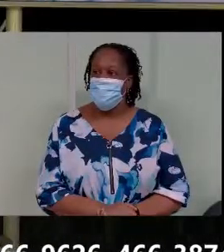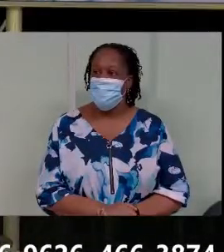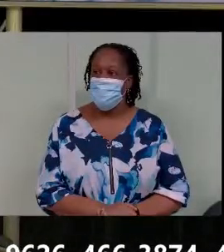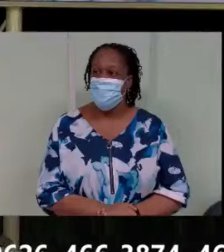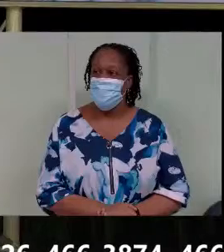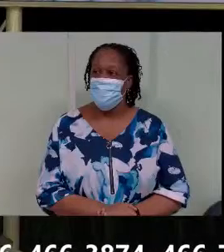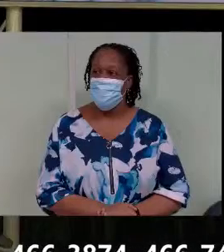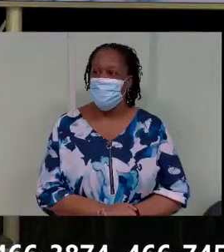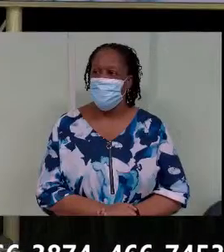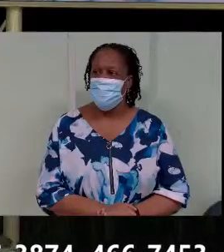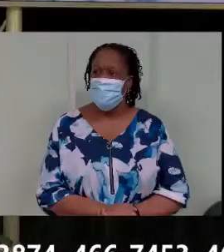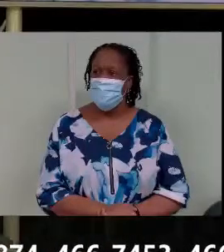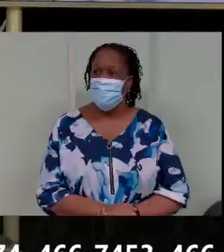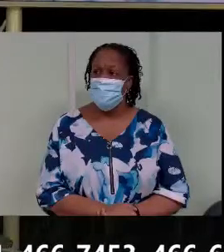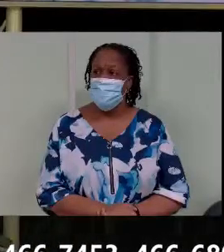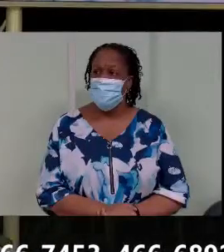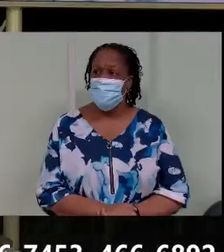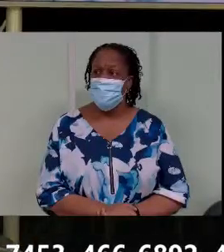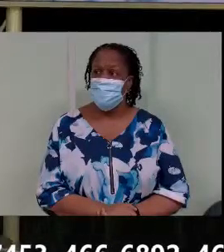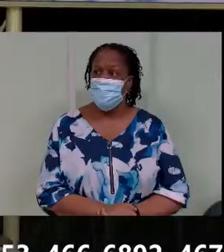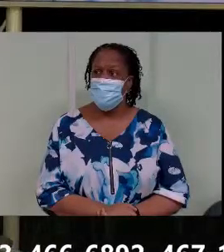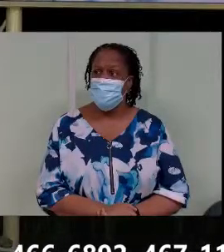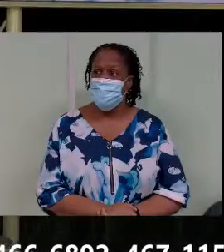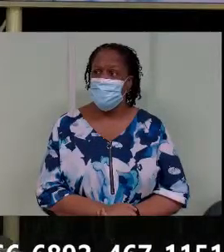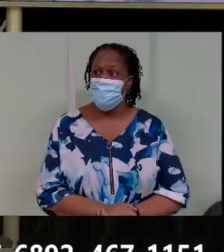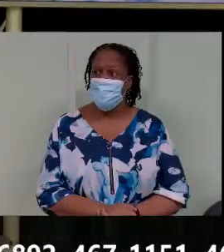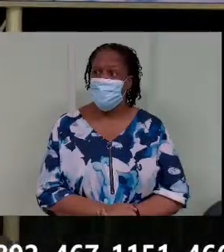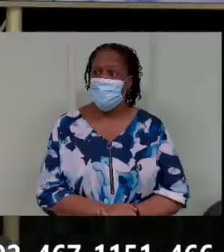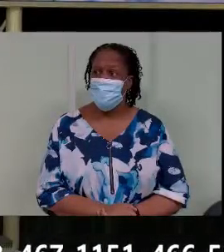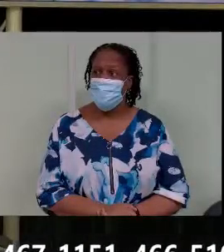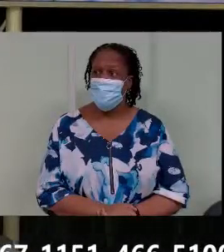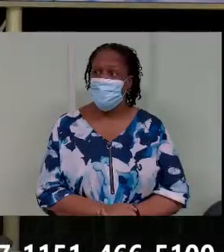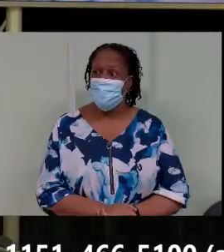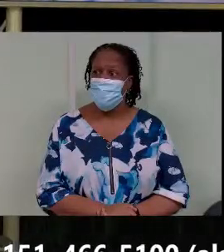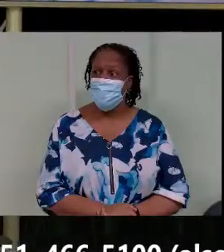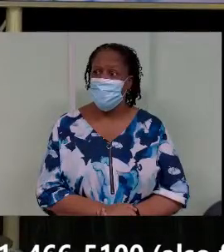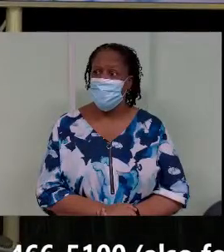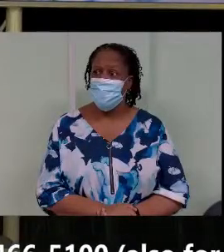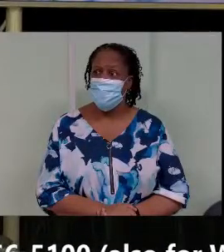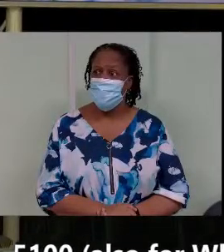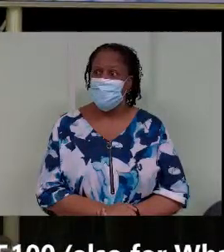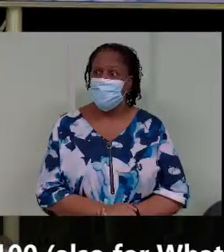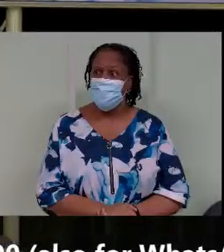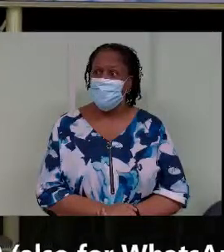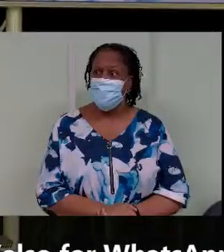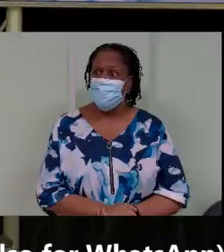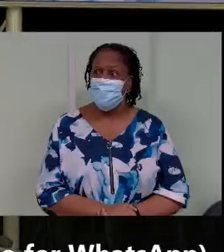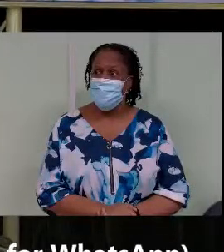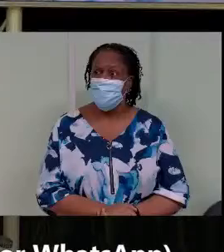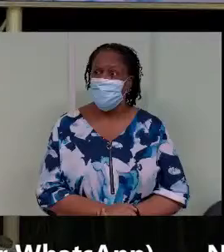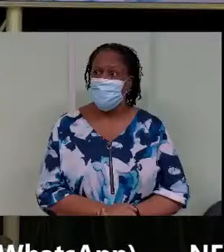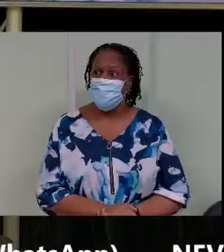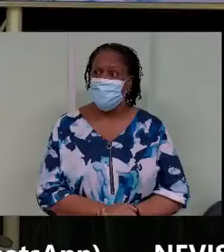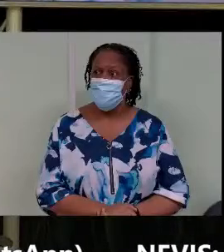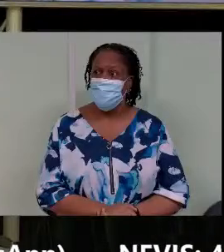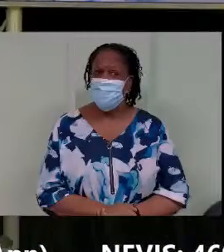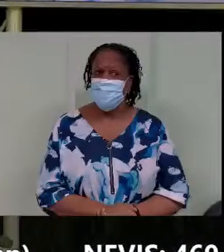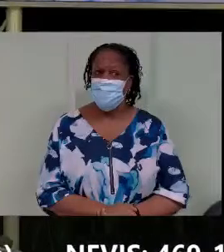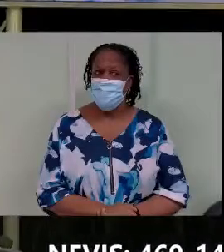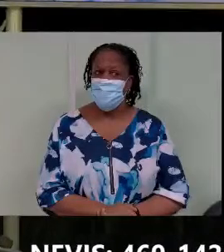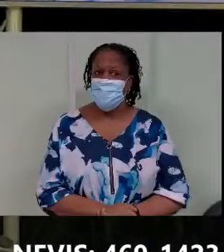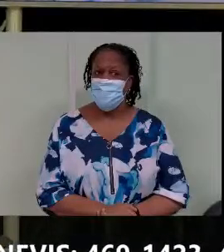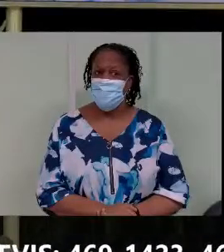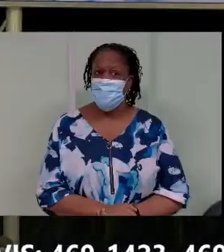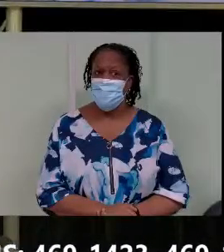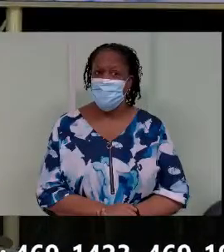convalescent plasma and how does it work? I learned it was just approved by the